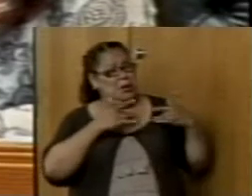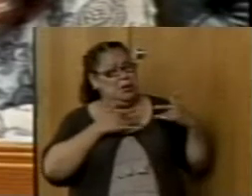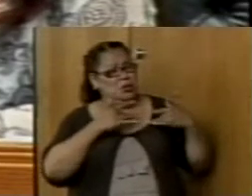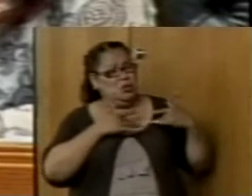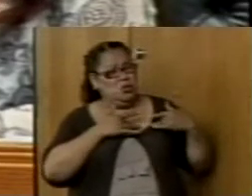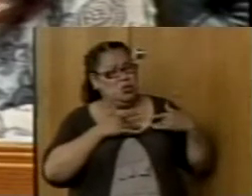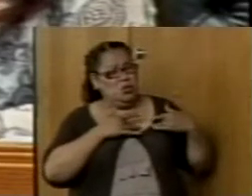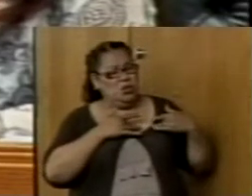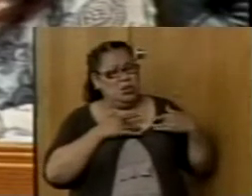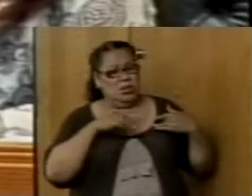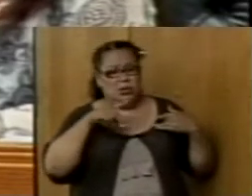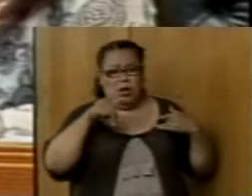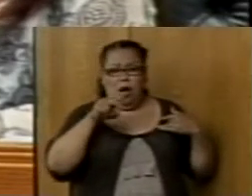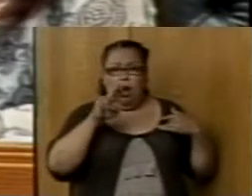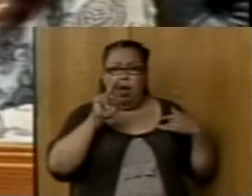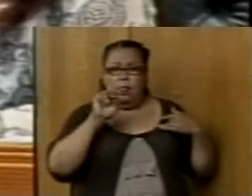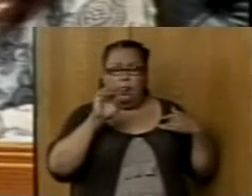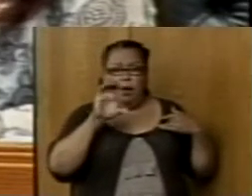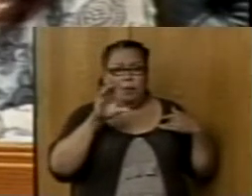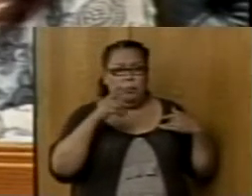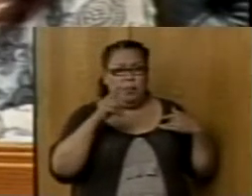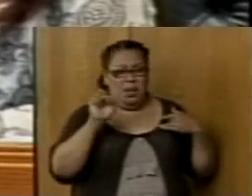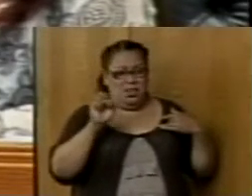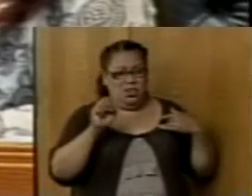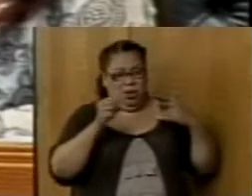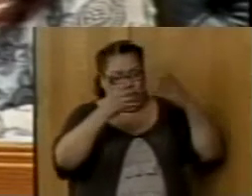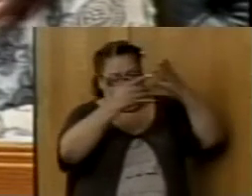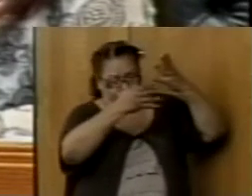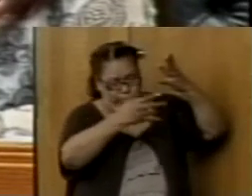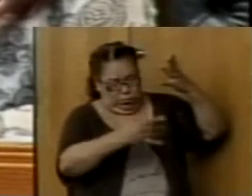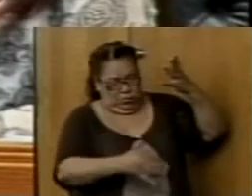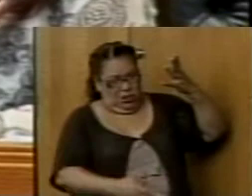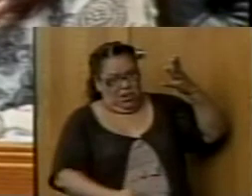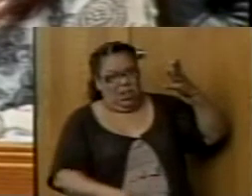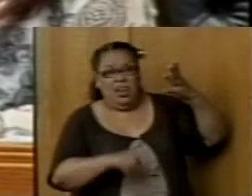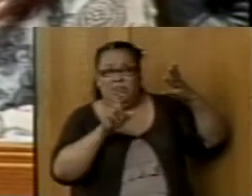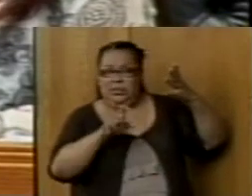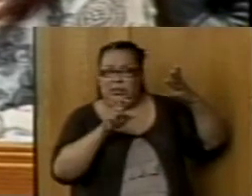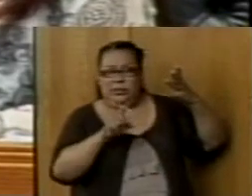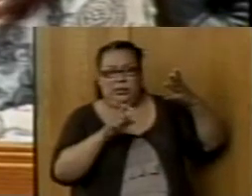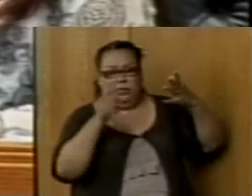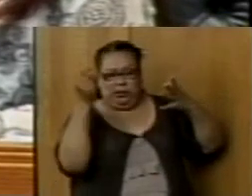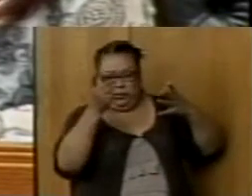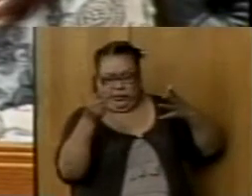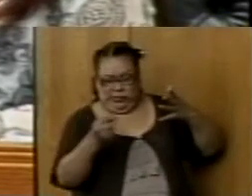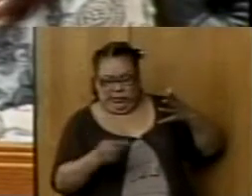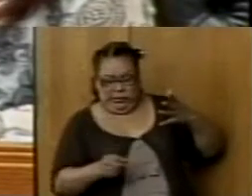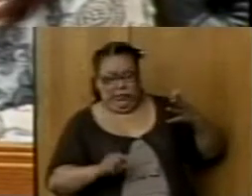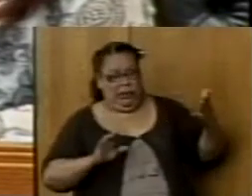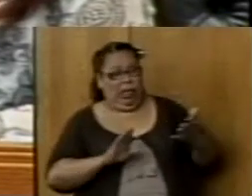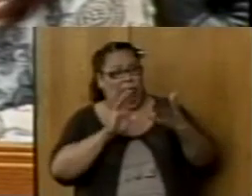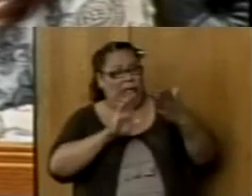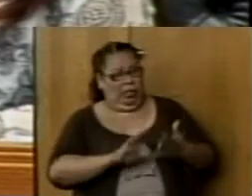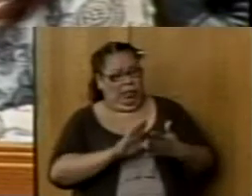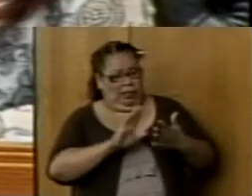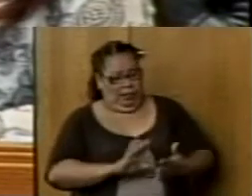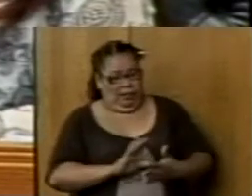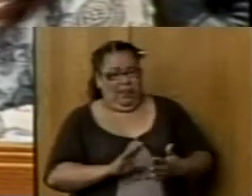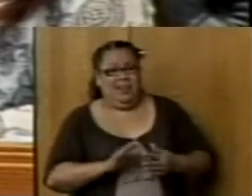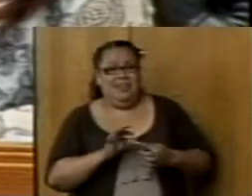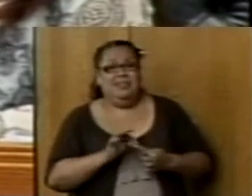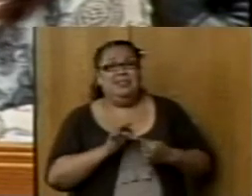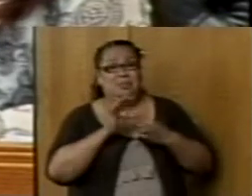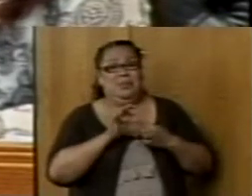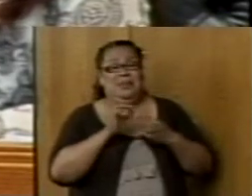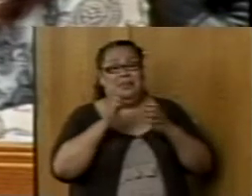on the punch list, there are many items that still need to be addressed, and particularly the ones